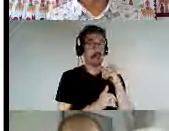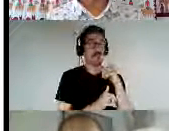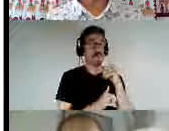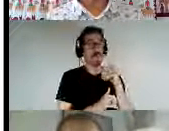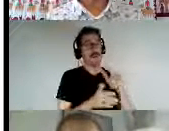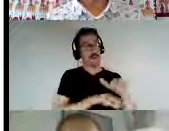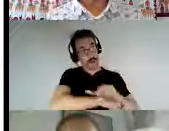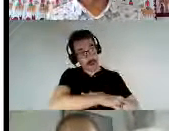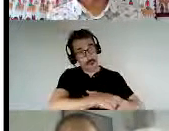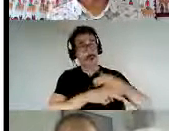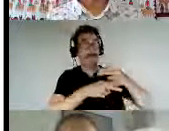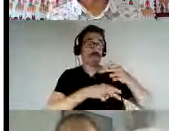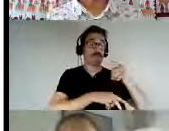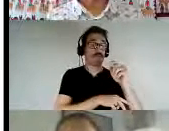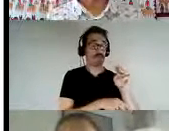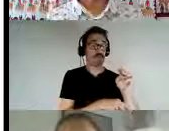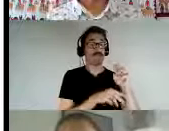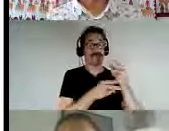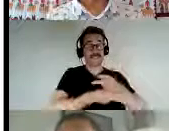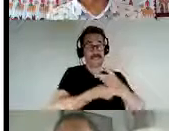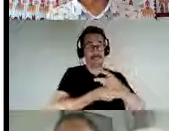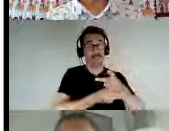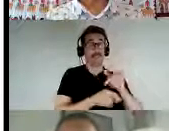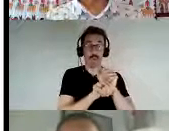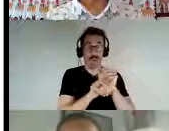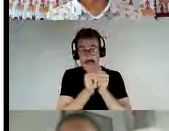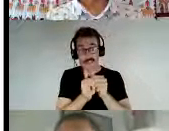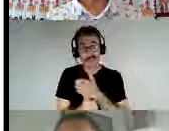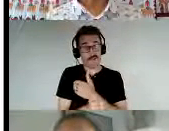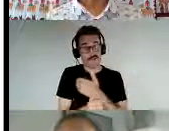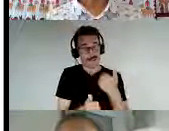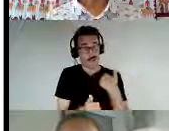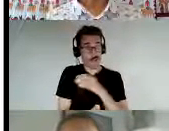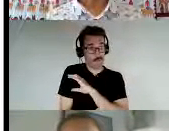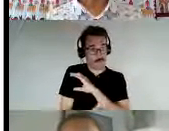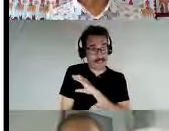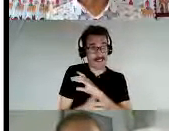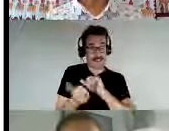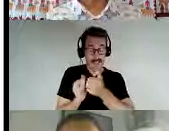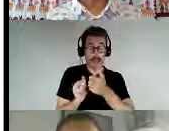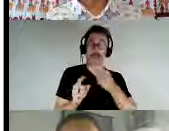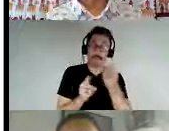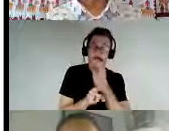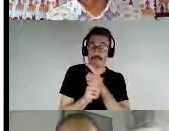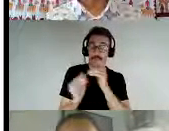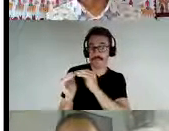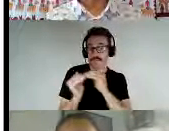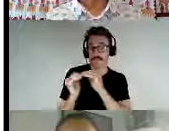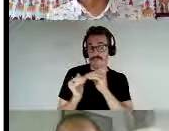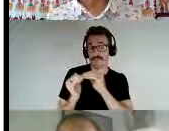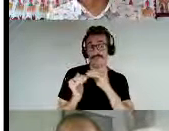done queer trans training for Toronto Police. He's had so many awards. A couple are Excellence in